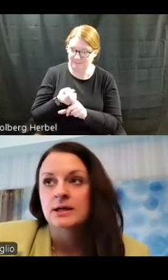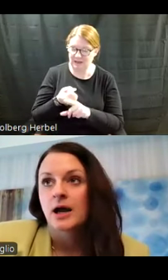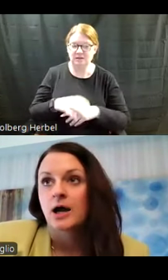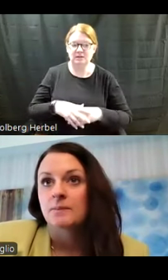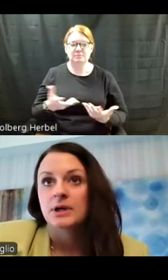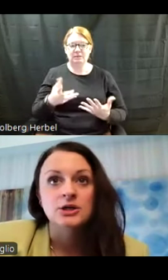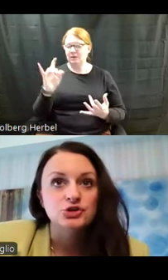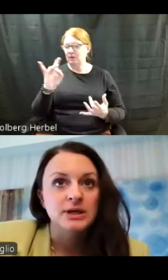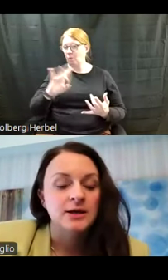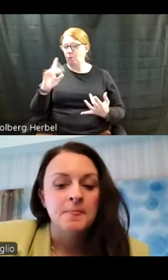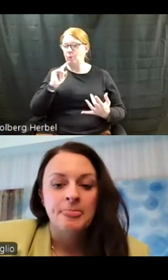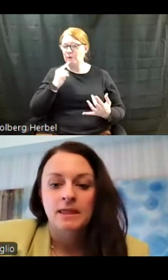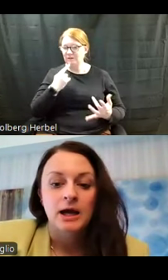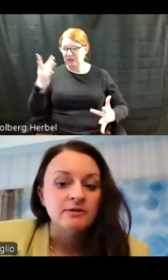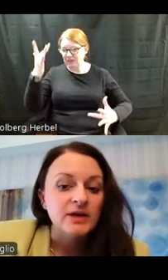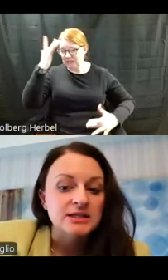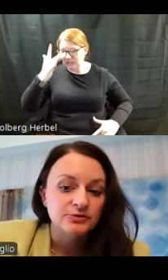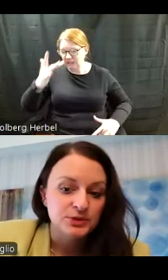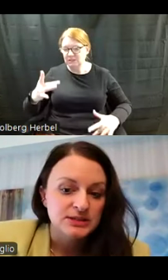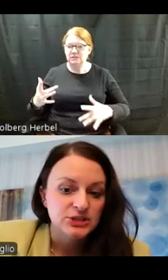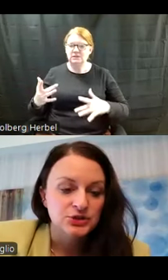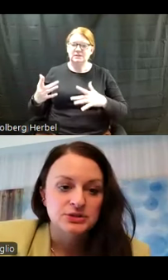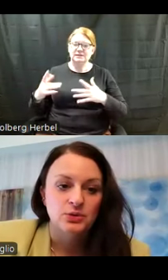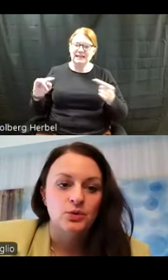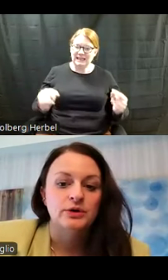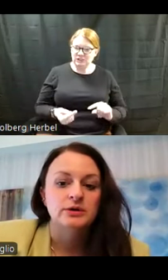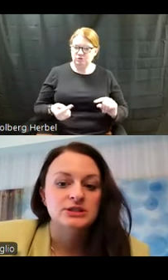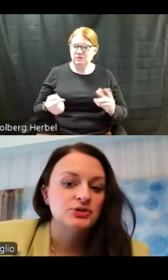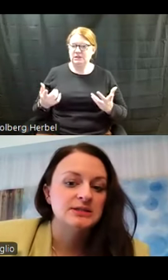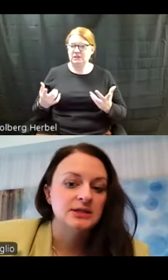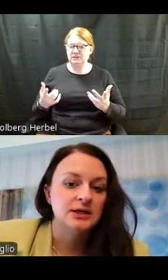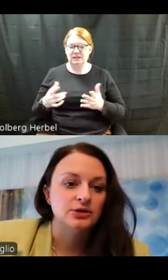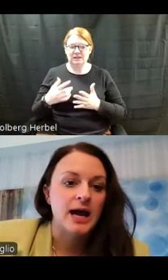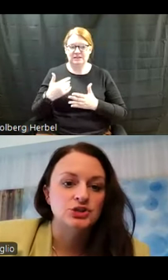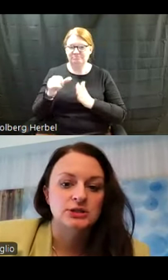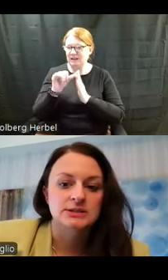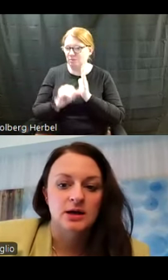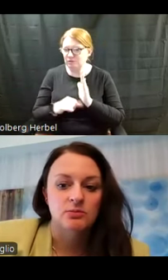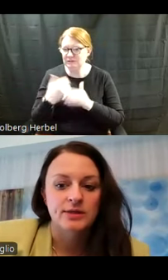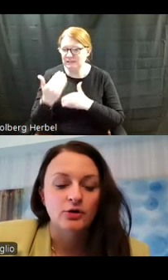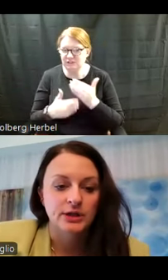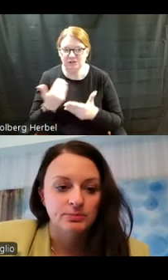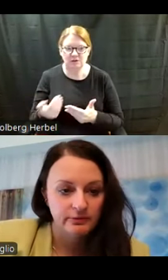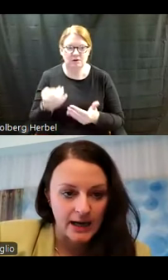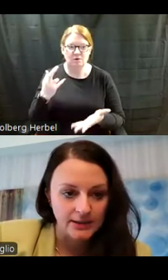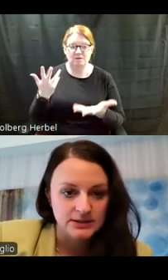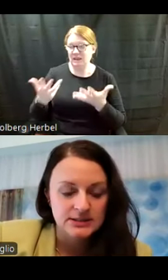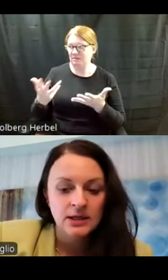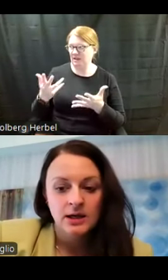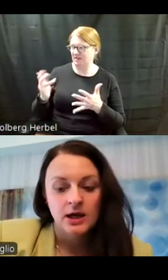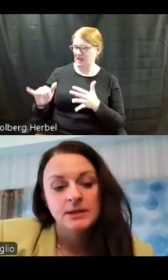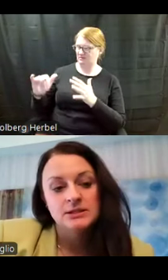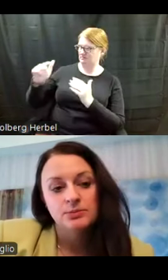illness, injury, invasive procedures, or distressing interactions with healthcare